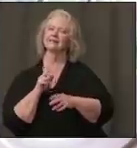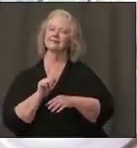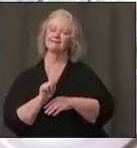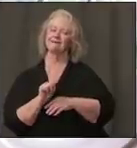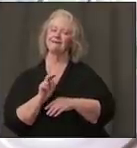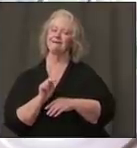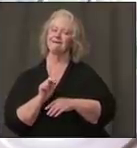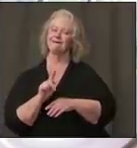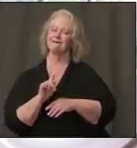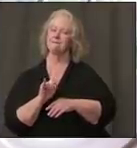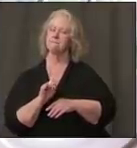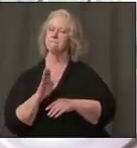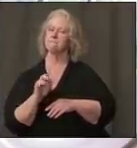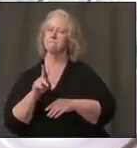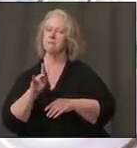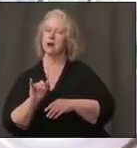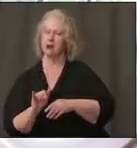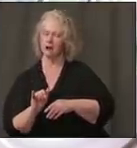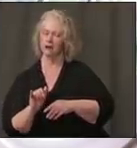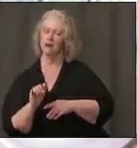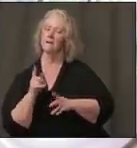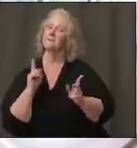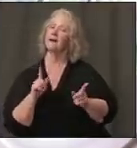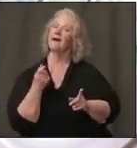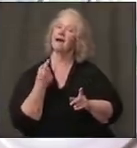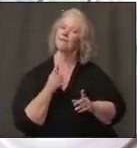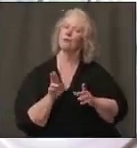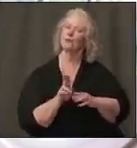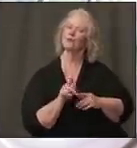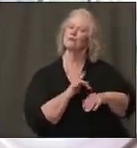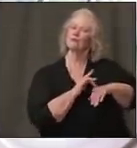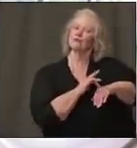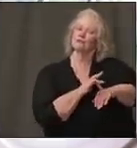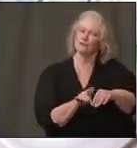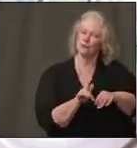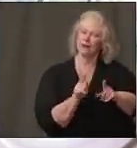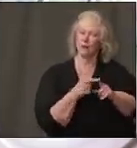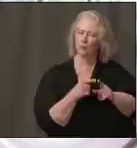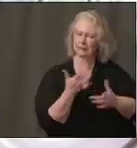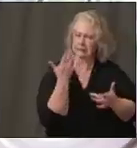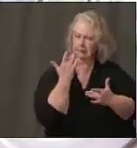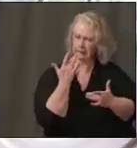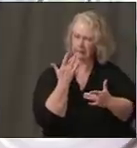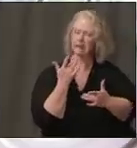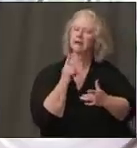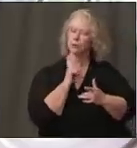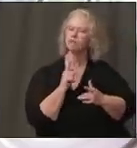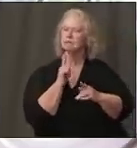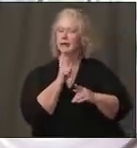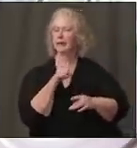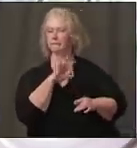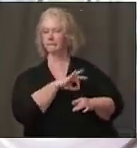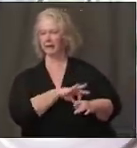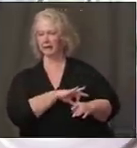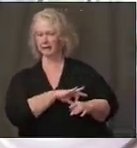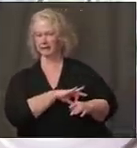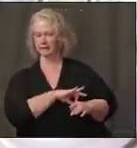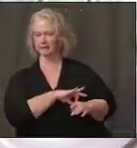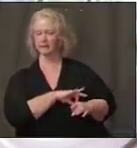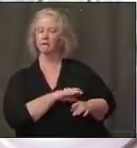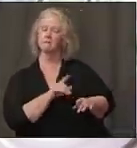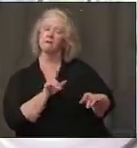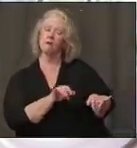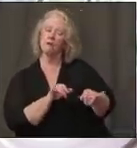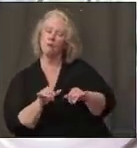treatment in early disease. They have to be used probably early to really have their full beneficial effect, as well as a prophylaxis. You can use